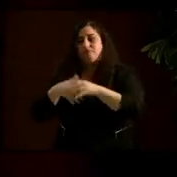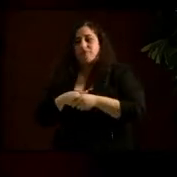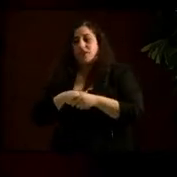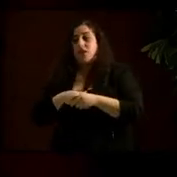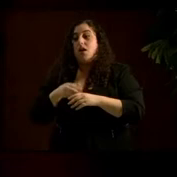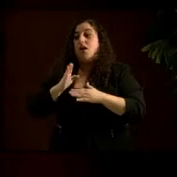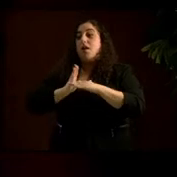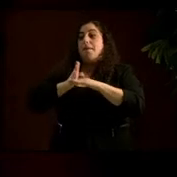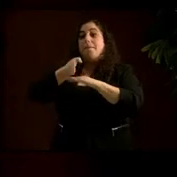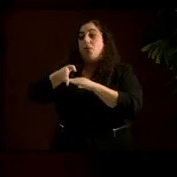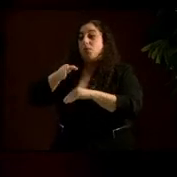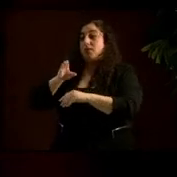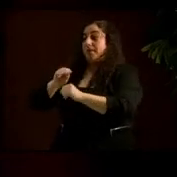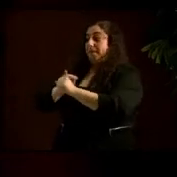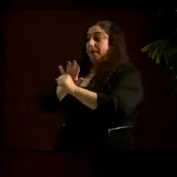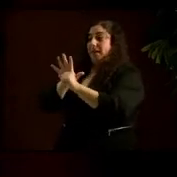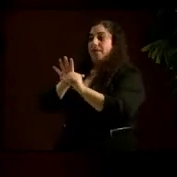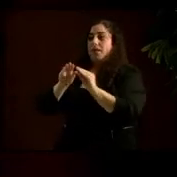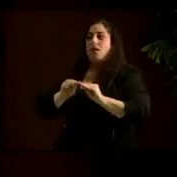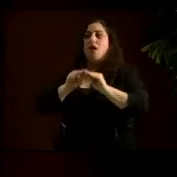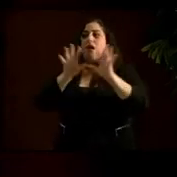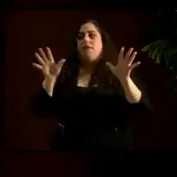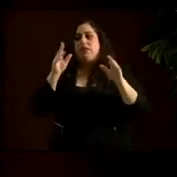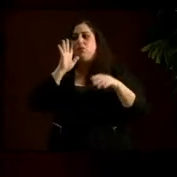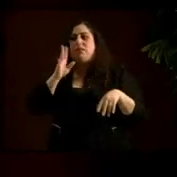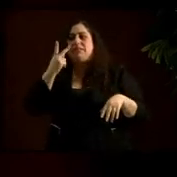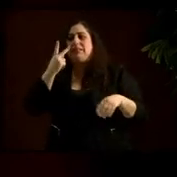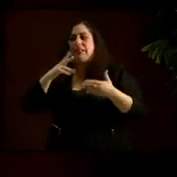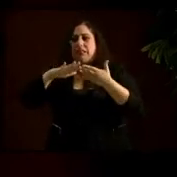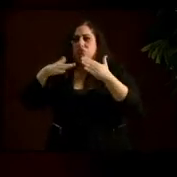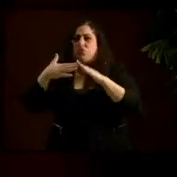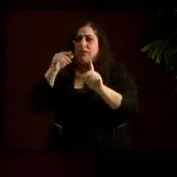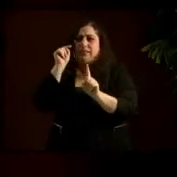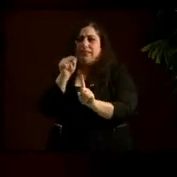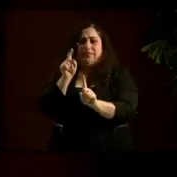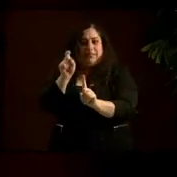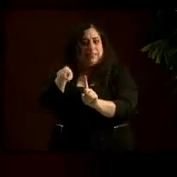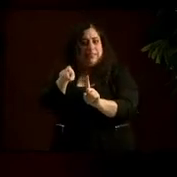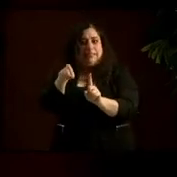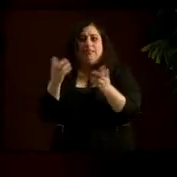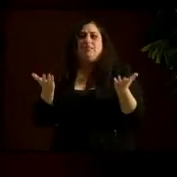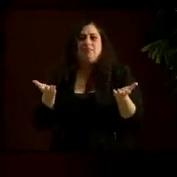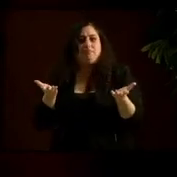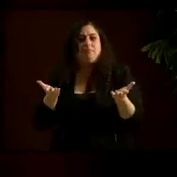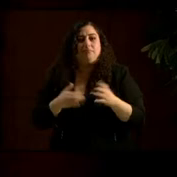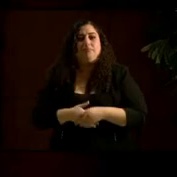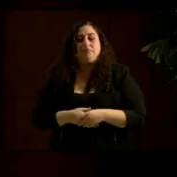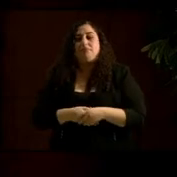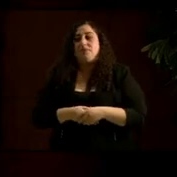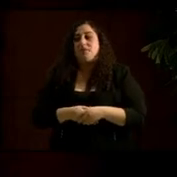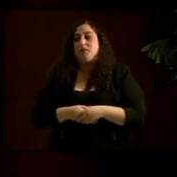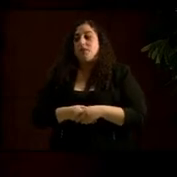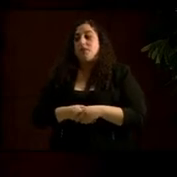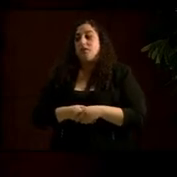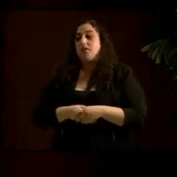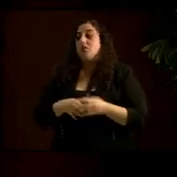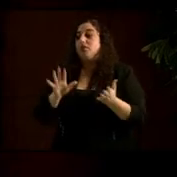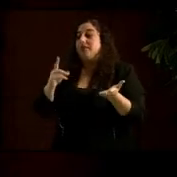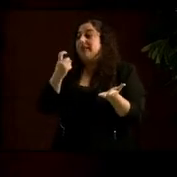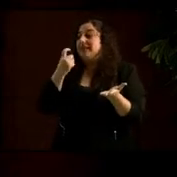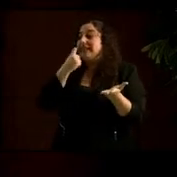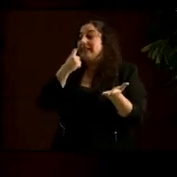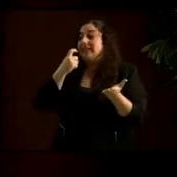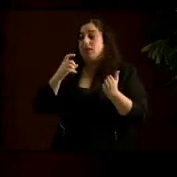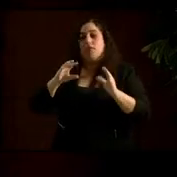month ago, just as many of us were returning to campus for the first time in 17 months, we had a ceremony at SDSU Mission